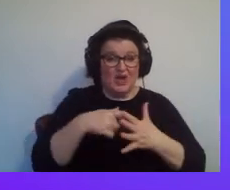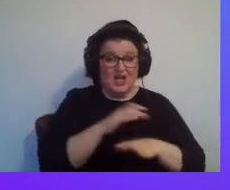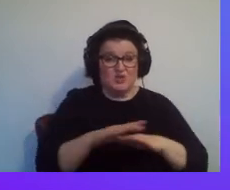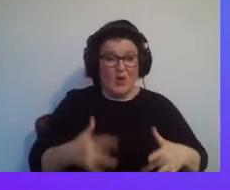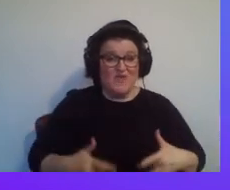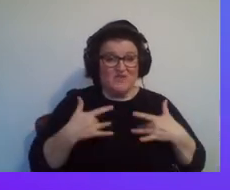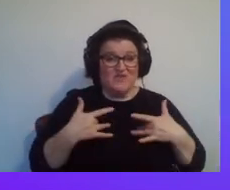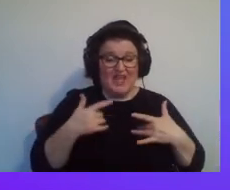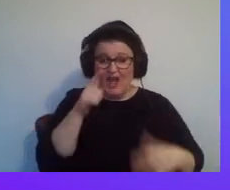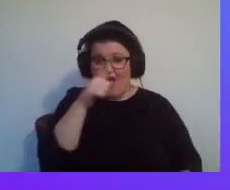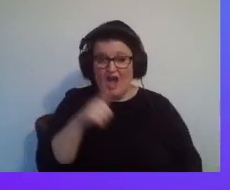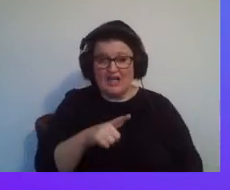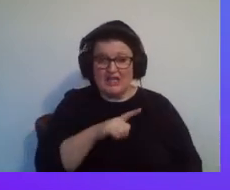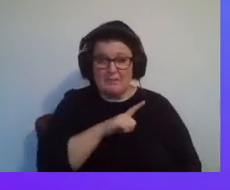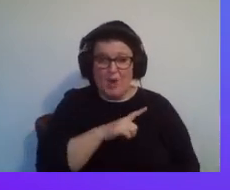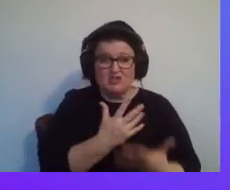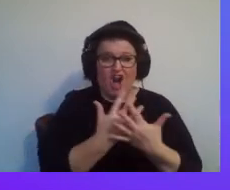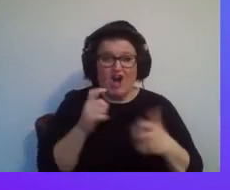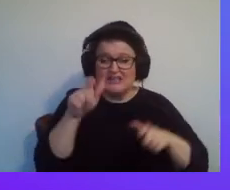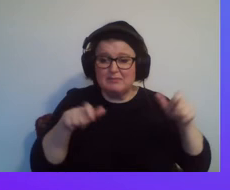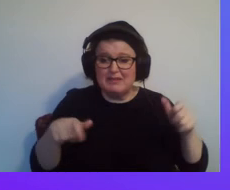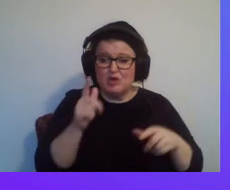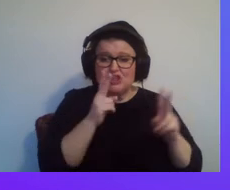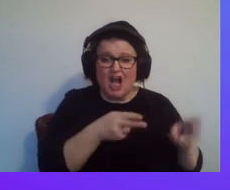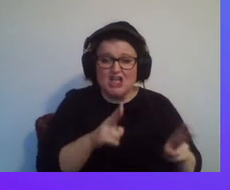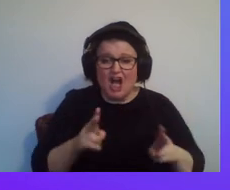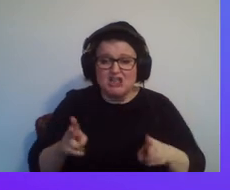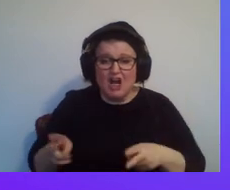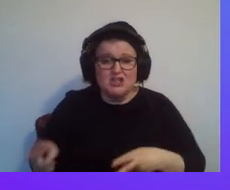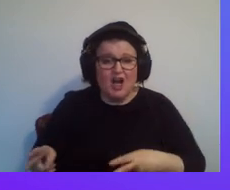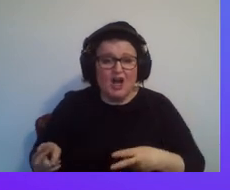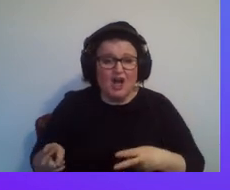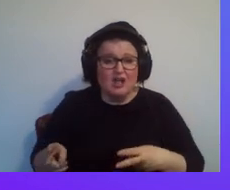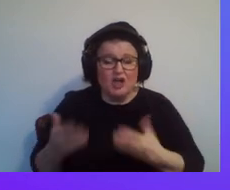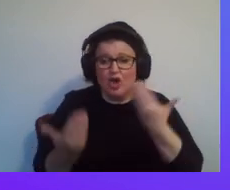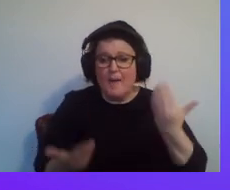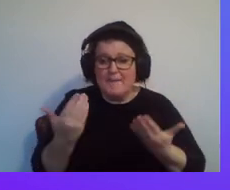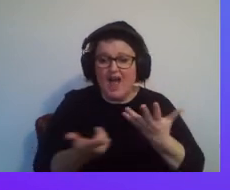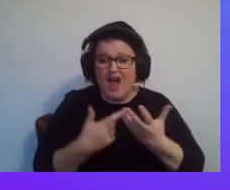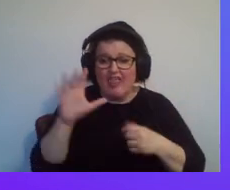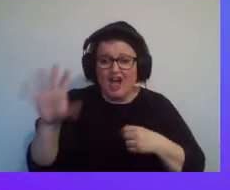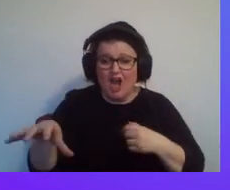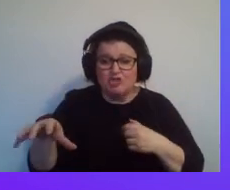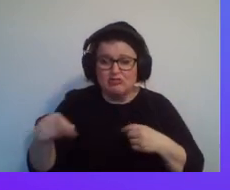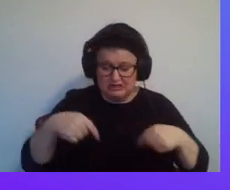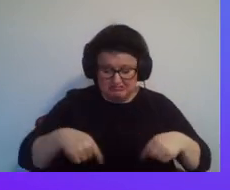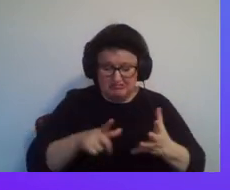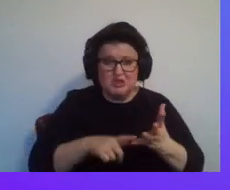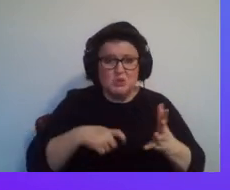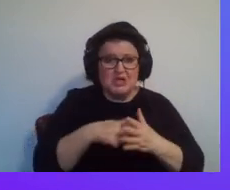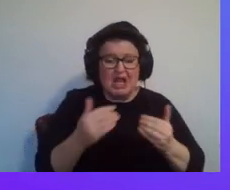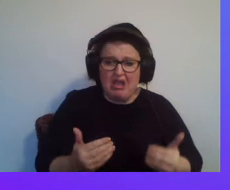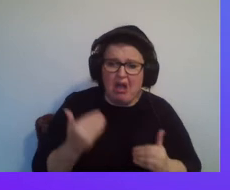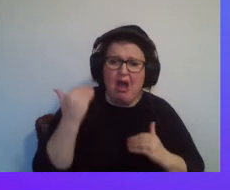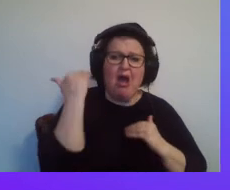today, where per capita it's one of the highest in the world. So when you want to think of something in a negative way, then